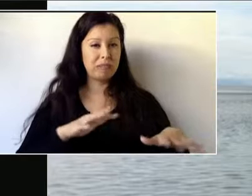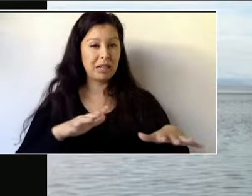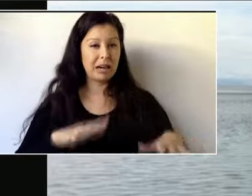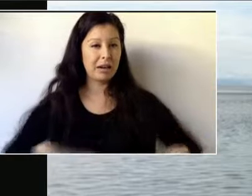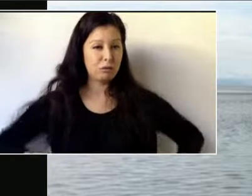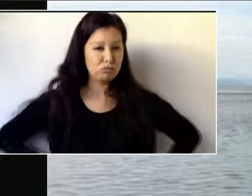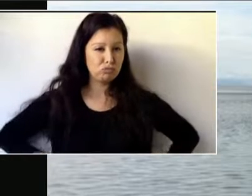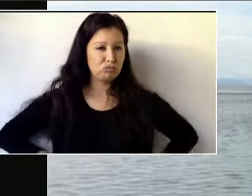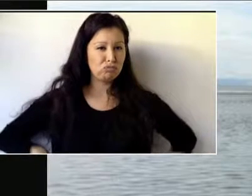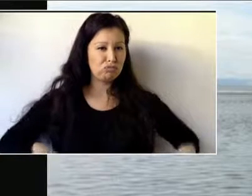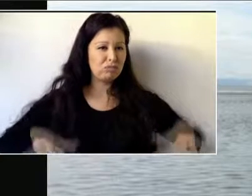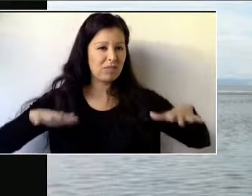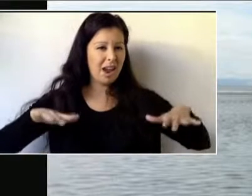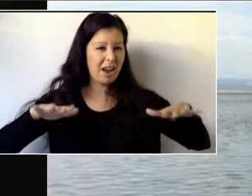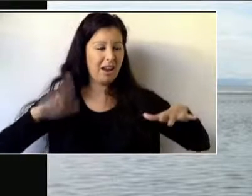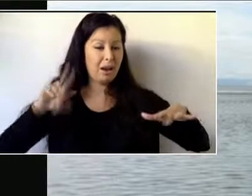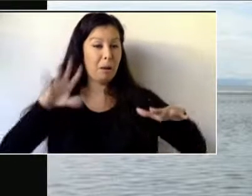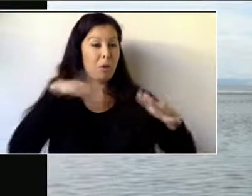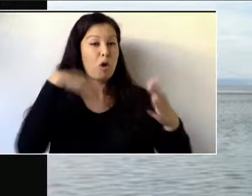while the ocean was still waist height.